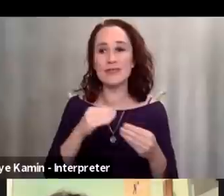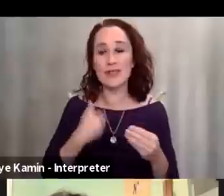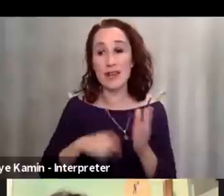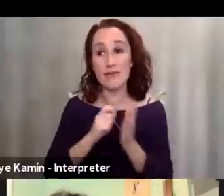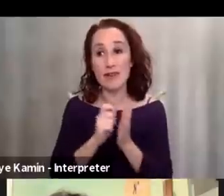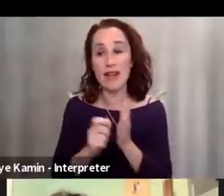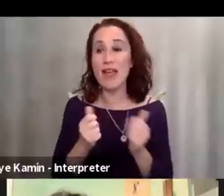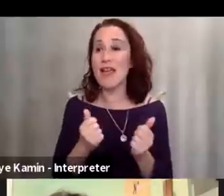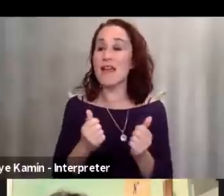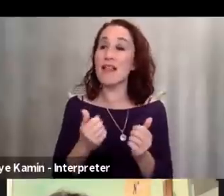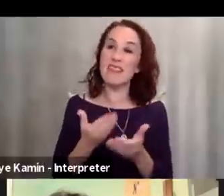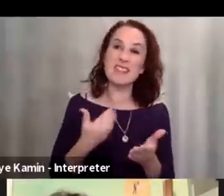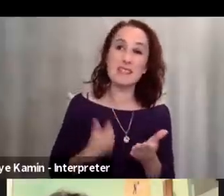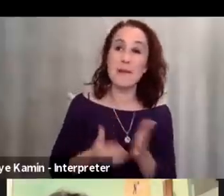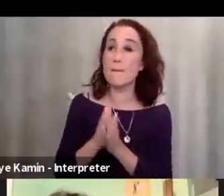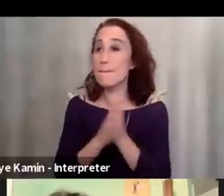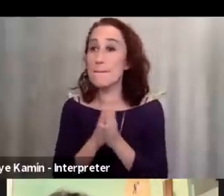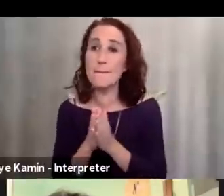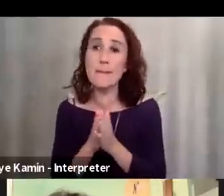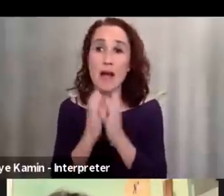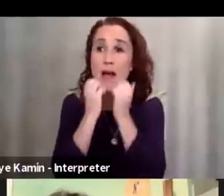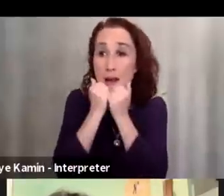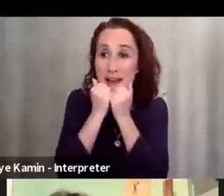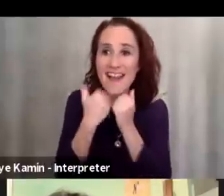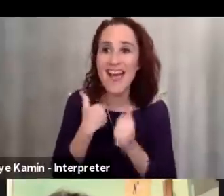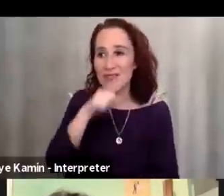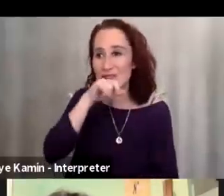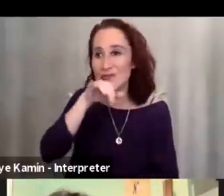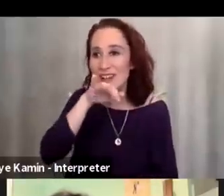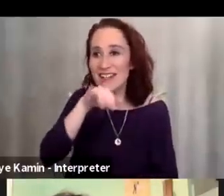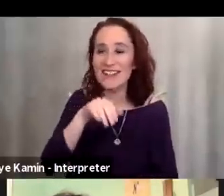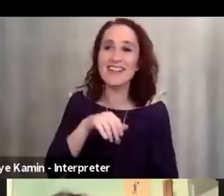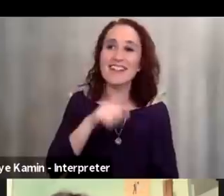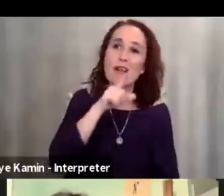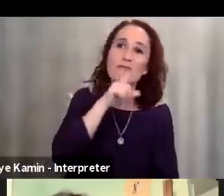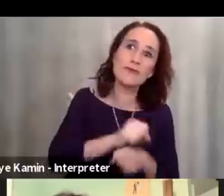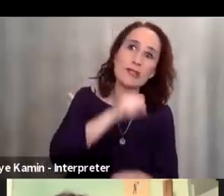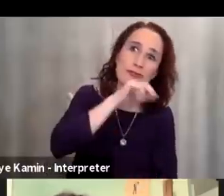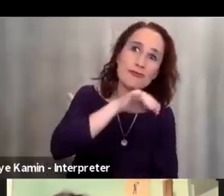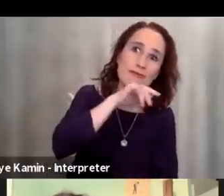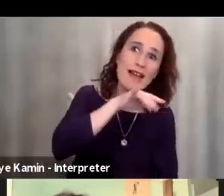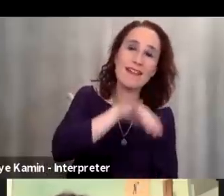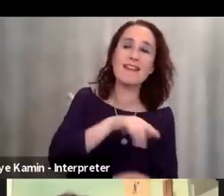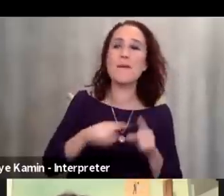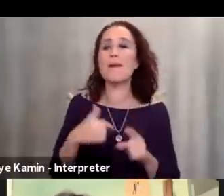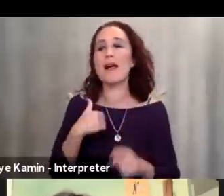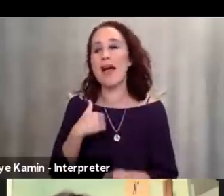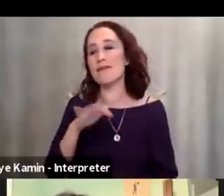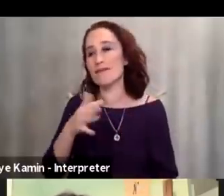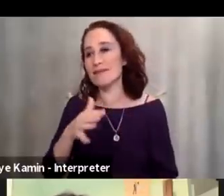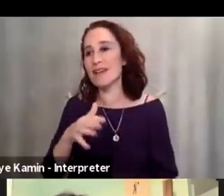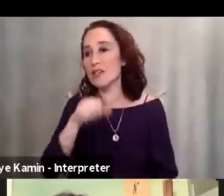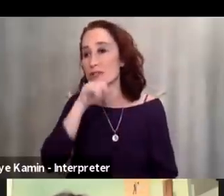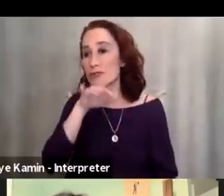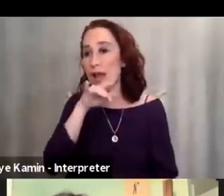things that I'm passionate about have a dragon of some sort. It's not a dragon literally, but it's some sort of a dragon. And then